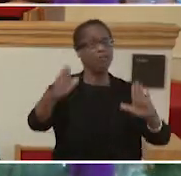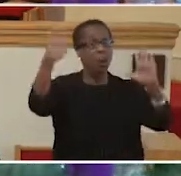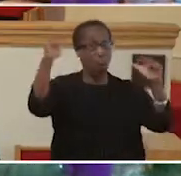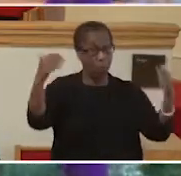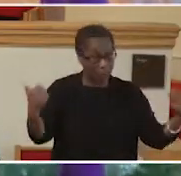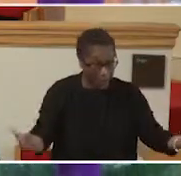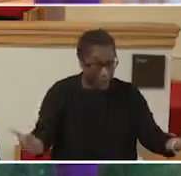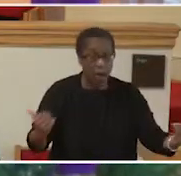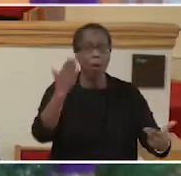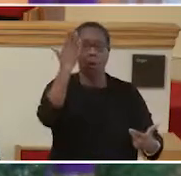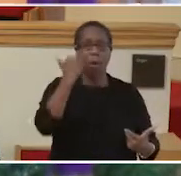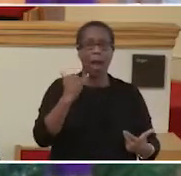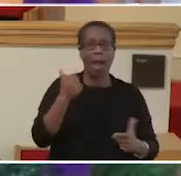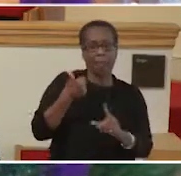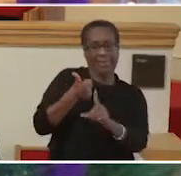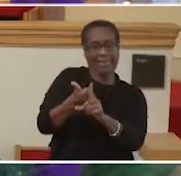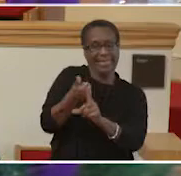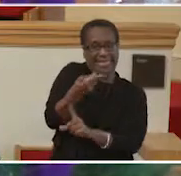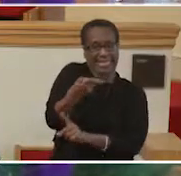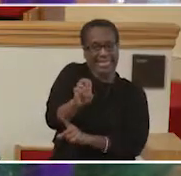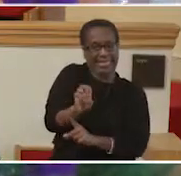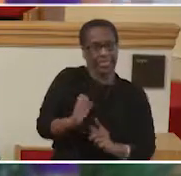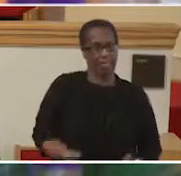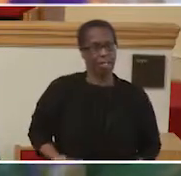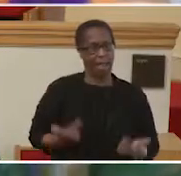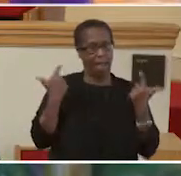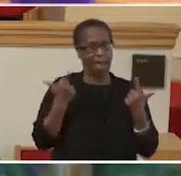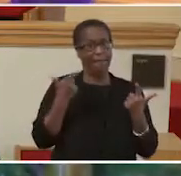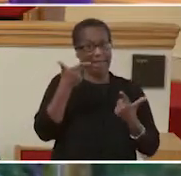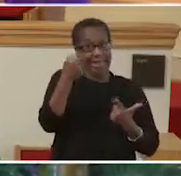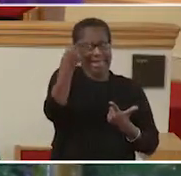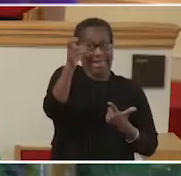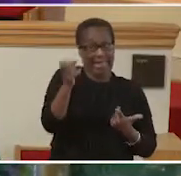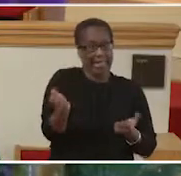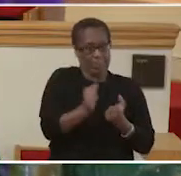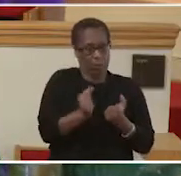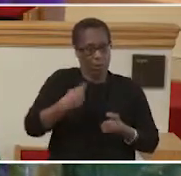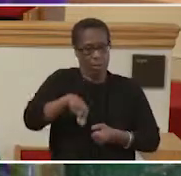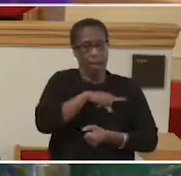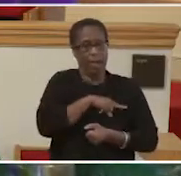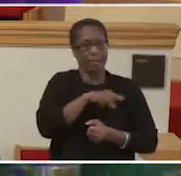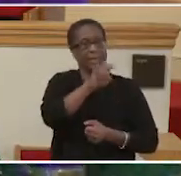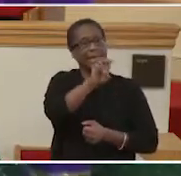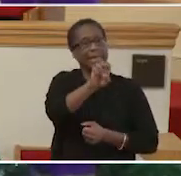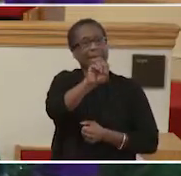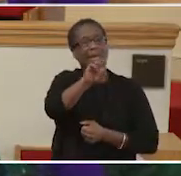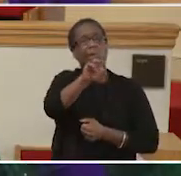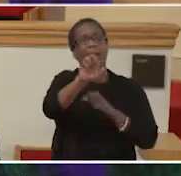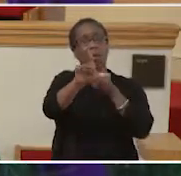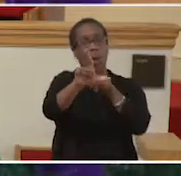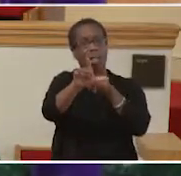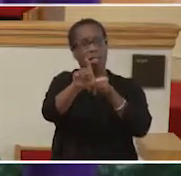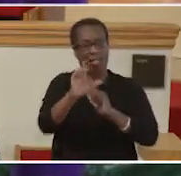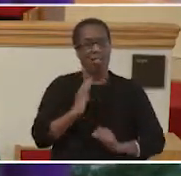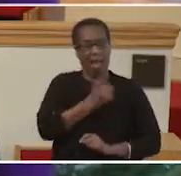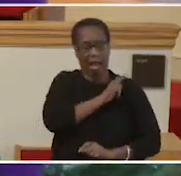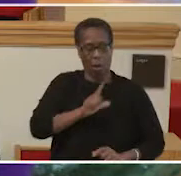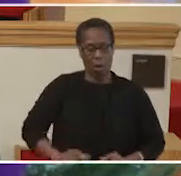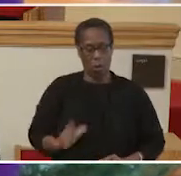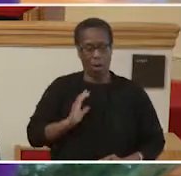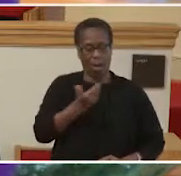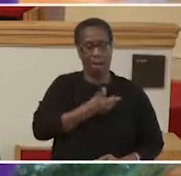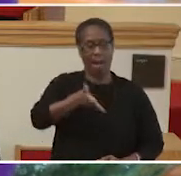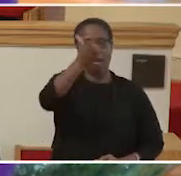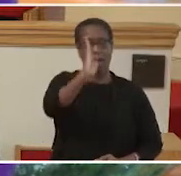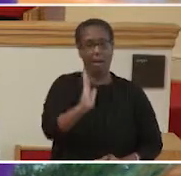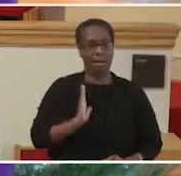because he is alive. He is with us, Emmanuel, our Lord, our God, and